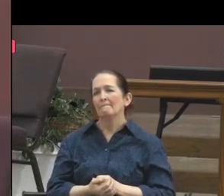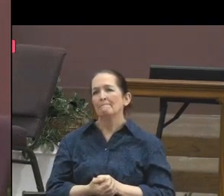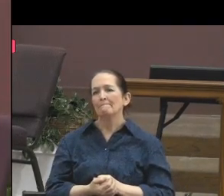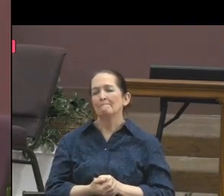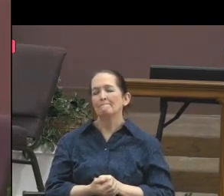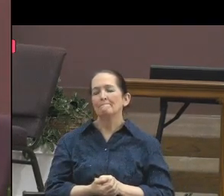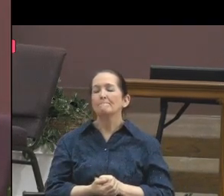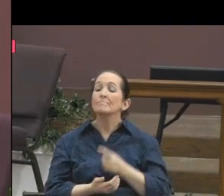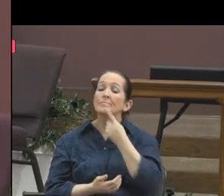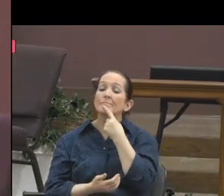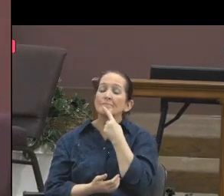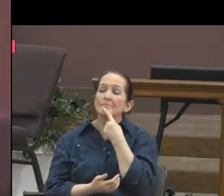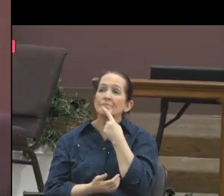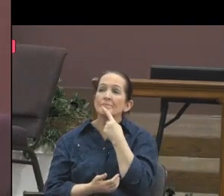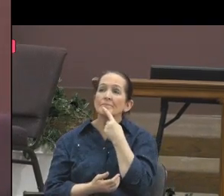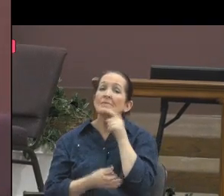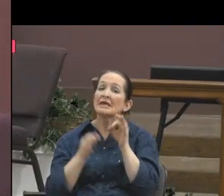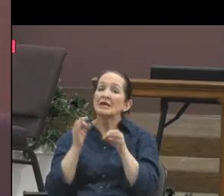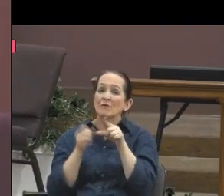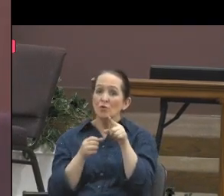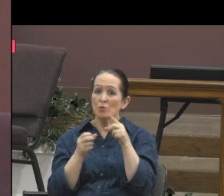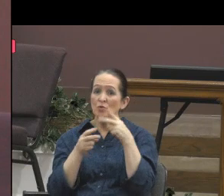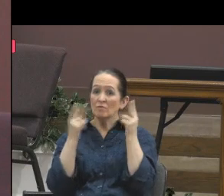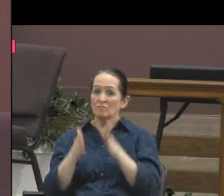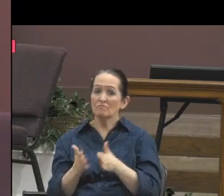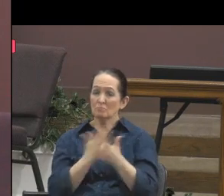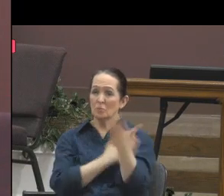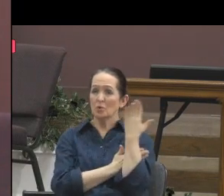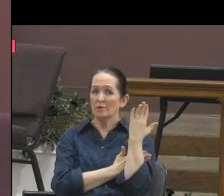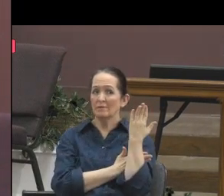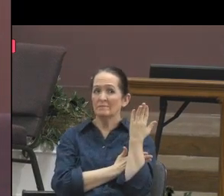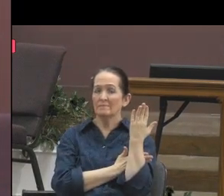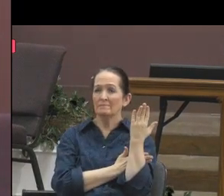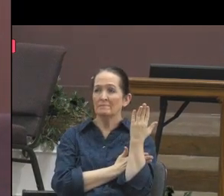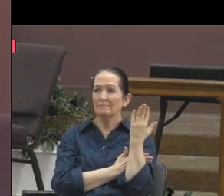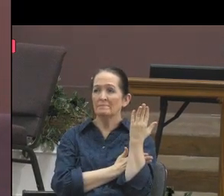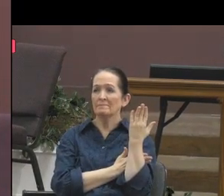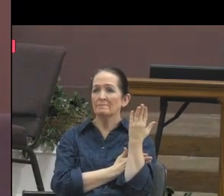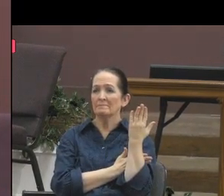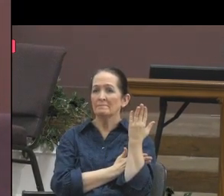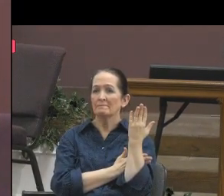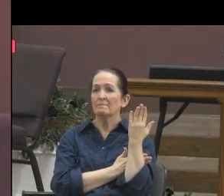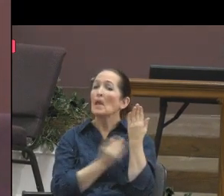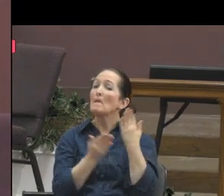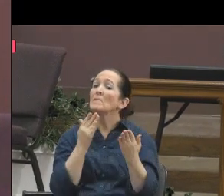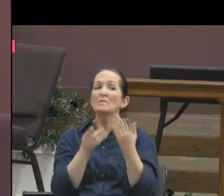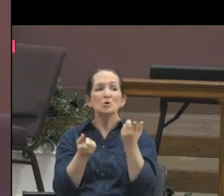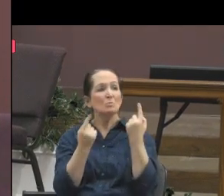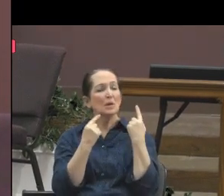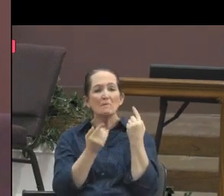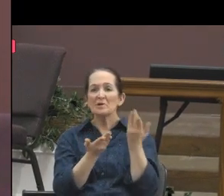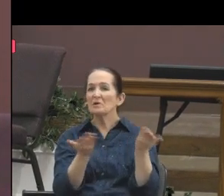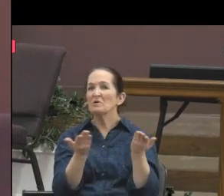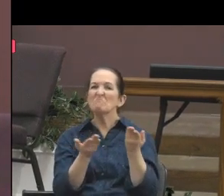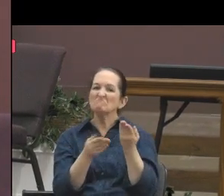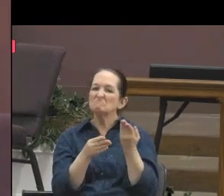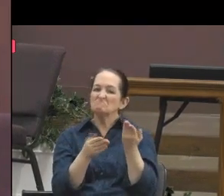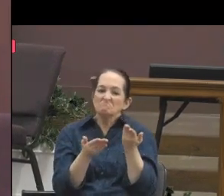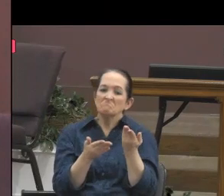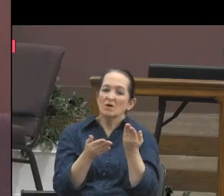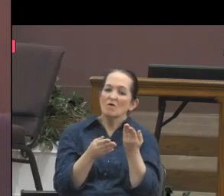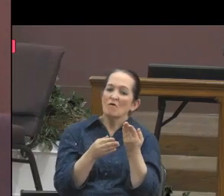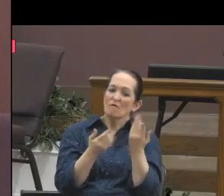Let me just say this, if you're a guest this morning, or maybe you've been coming here for a little